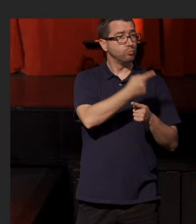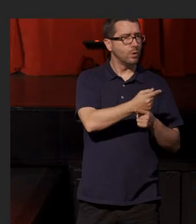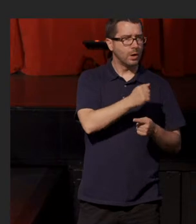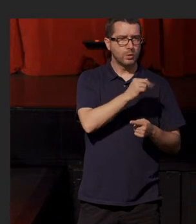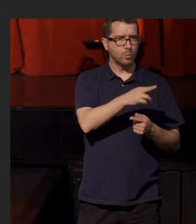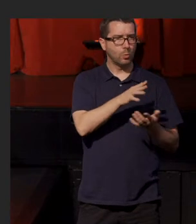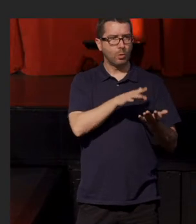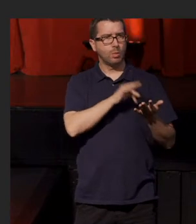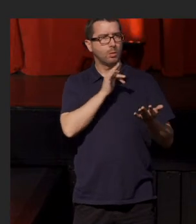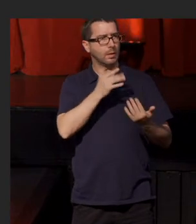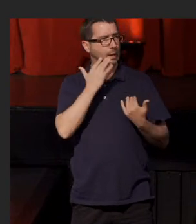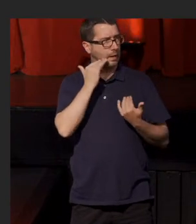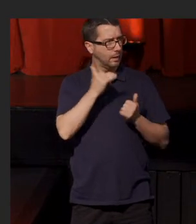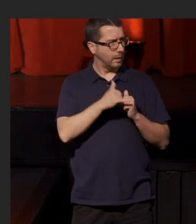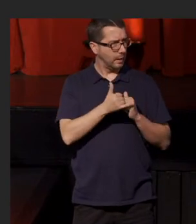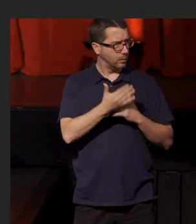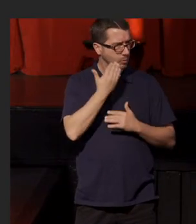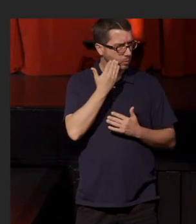account that you're interacting with?